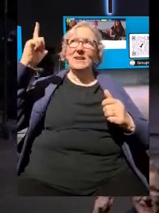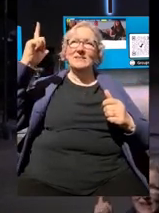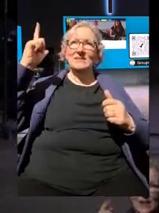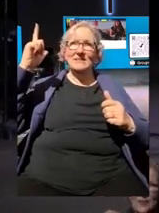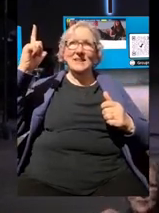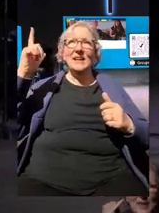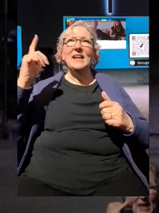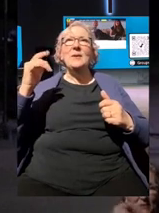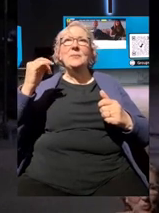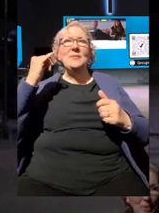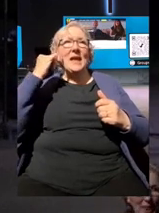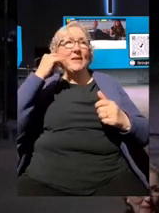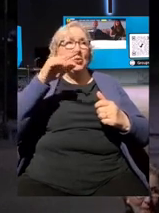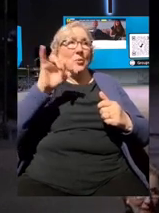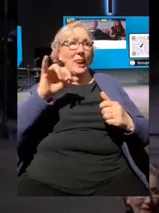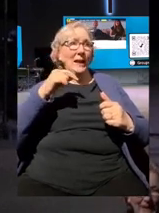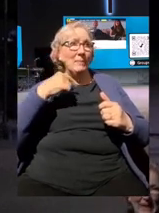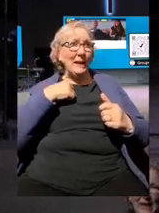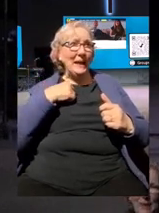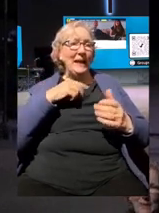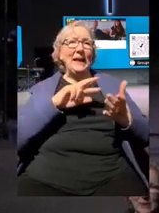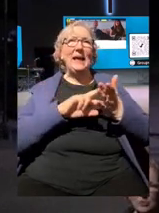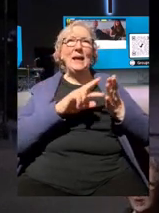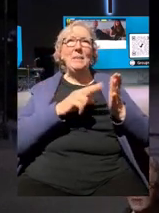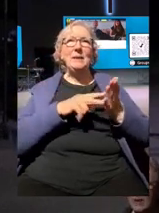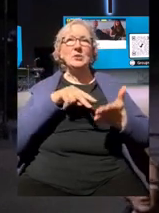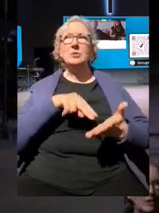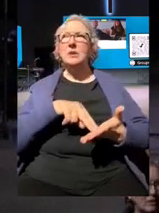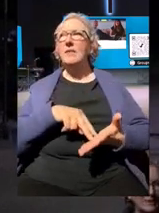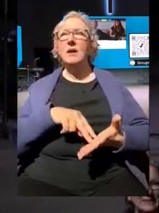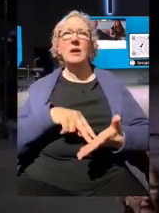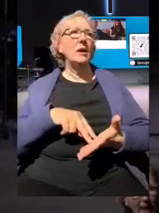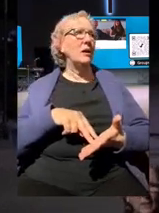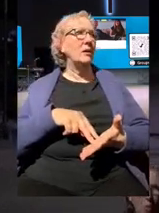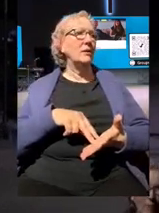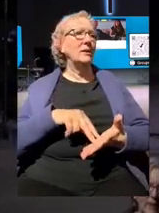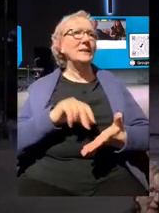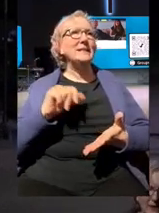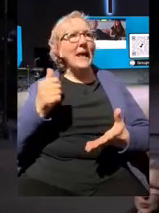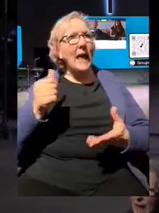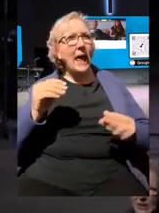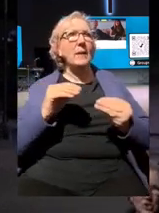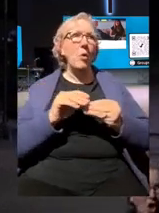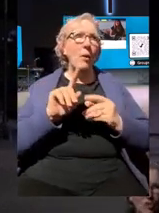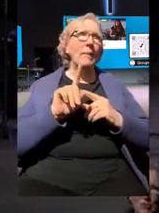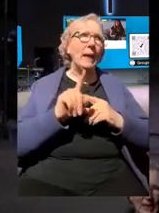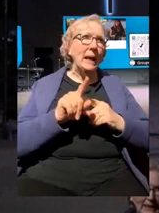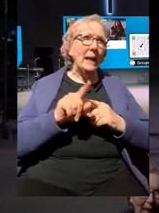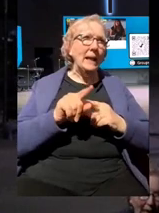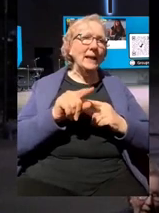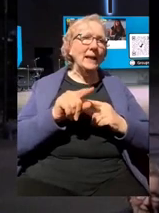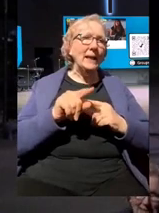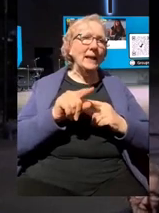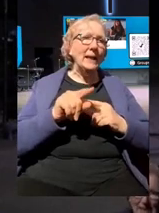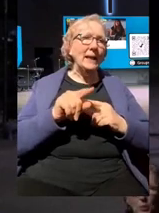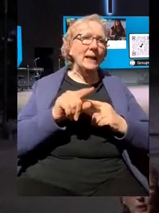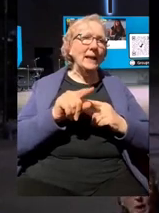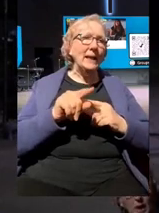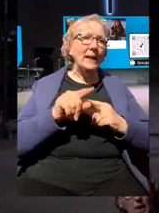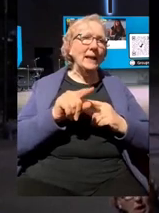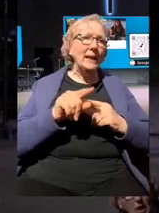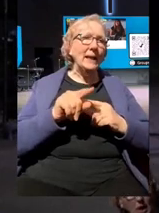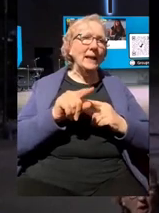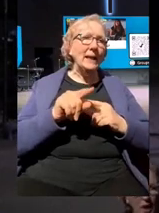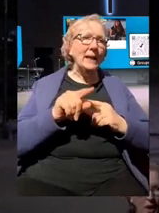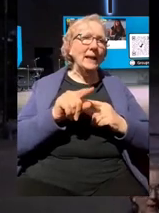me, that means you stand there for another 10 minutes. You don't actually start running yet, right? So you wait about 10 minutes, all the runners